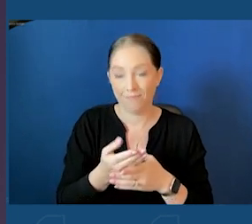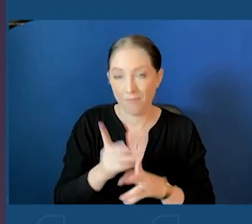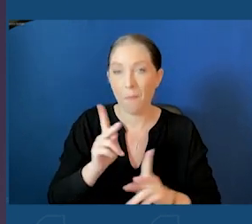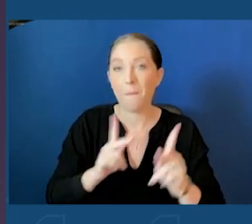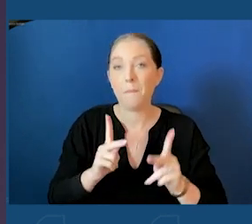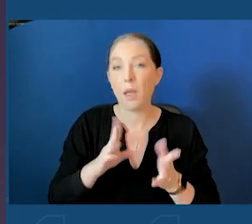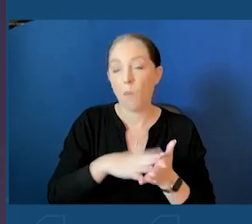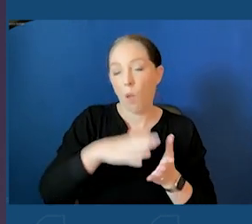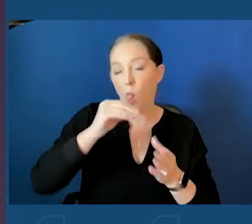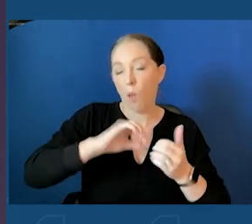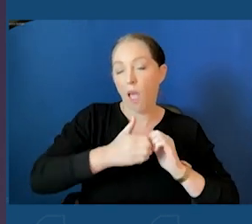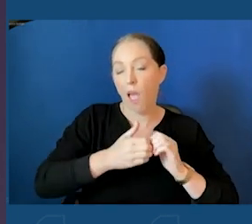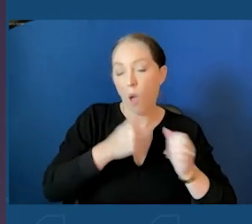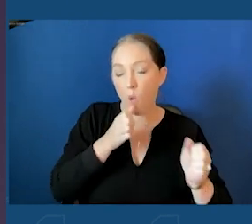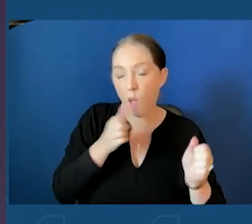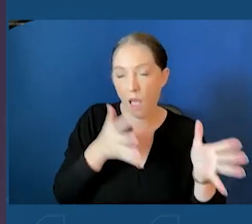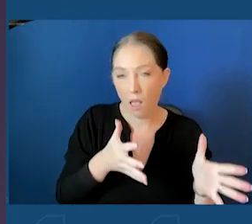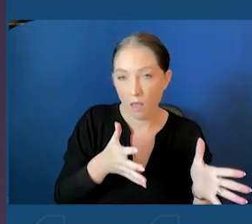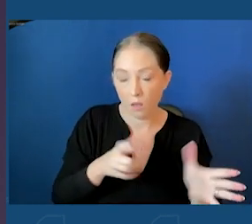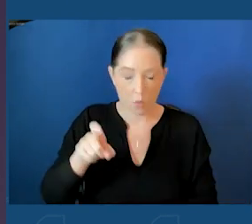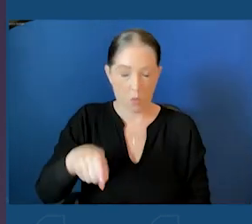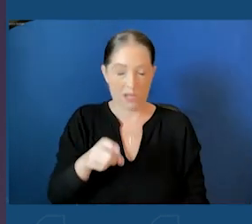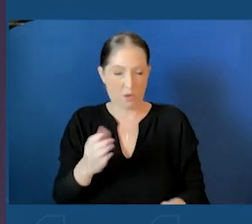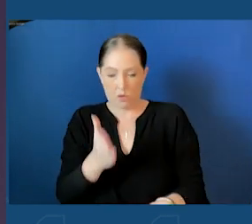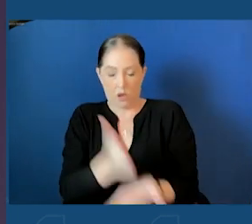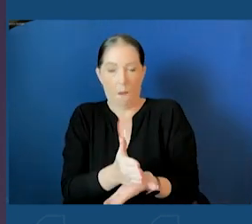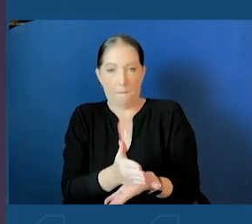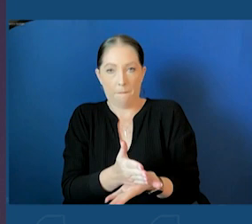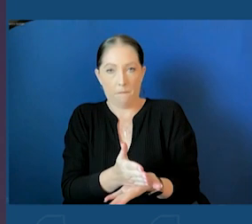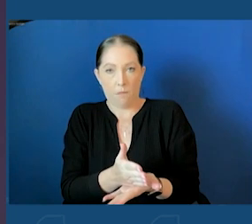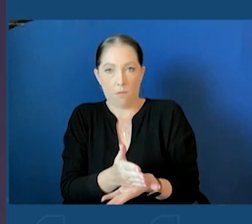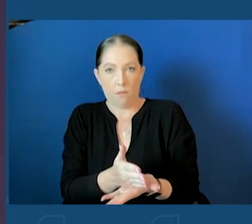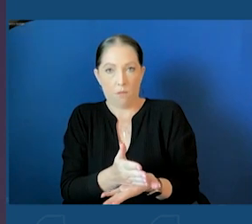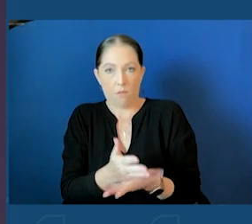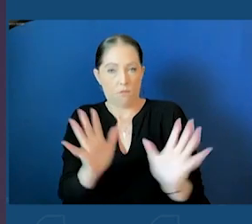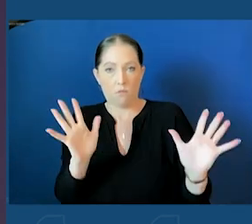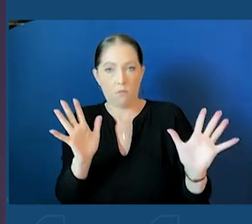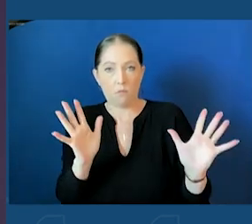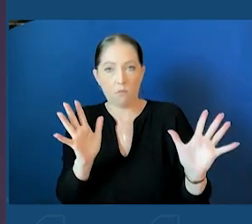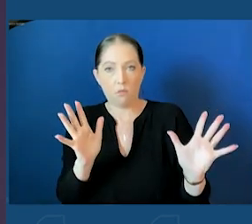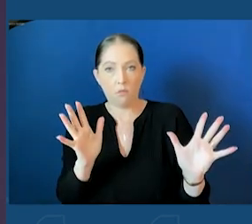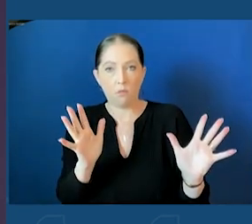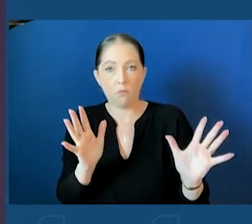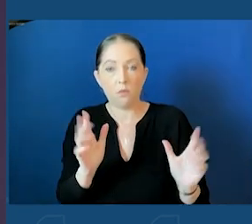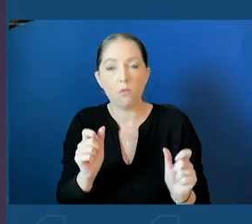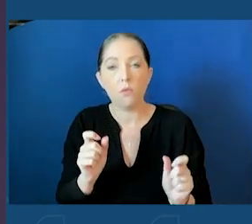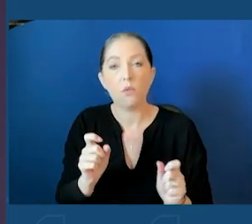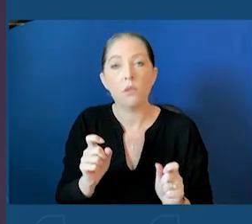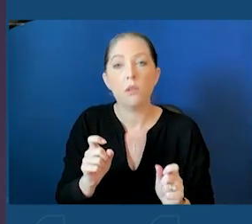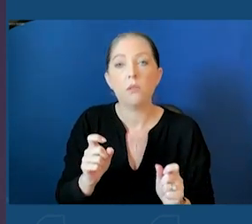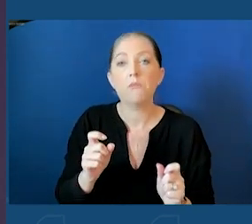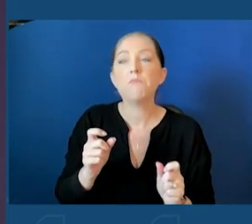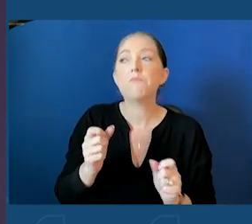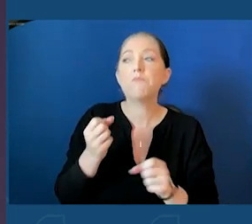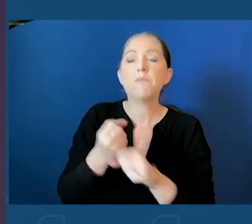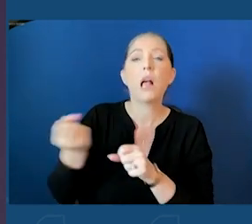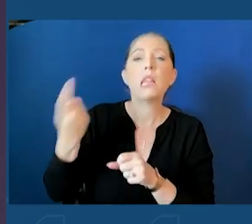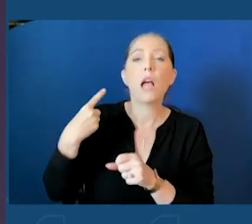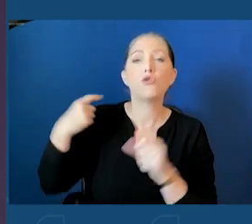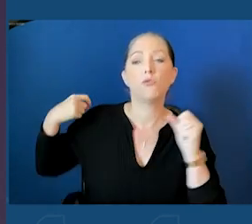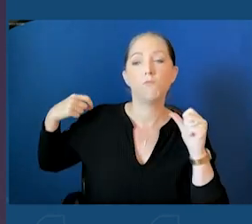And that's what we have to stop. We have to stop that. We gathered last year to talk about the bill we